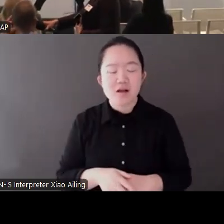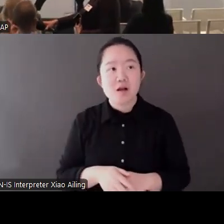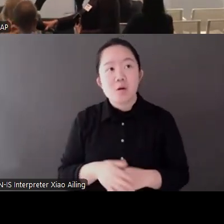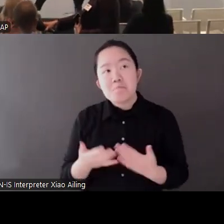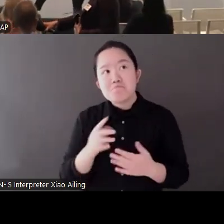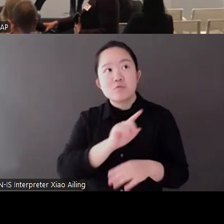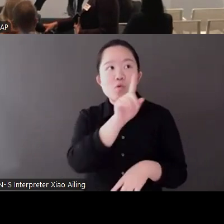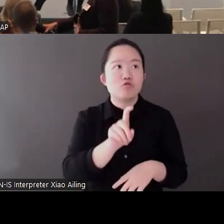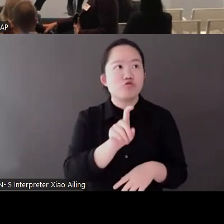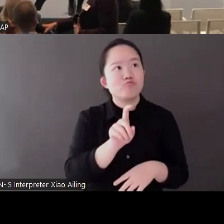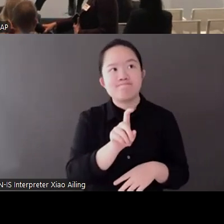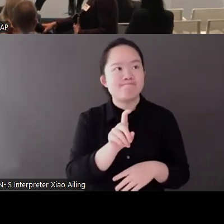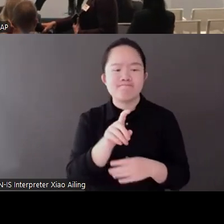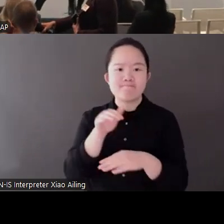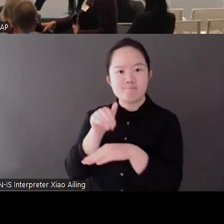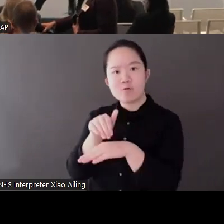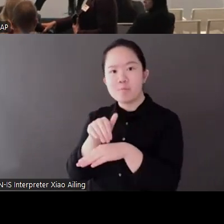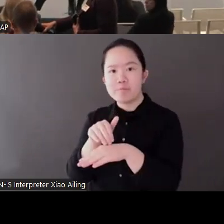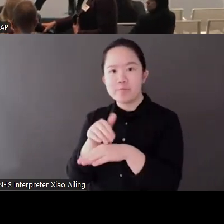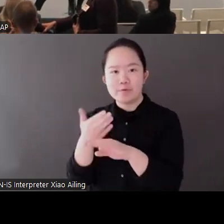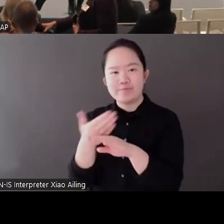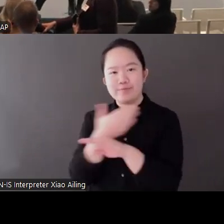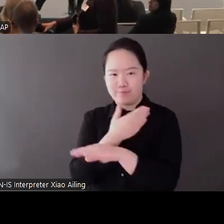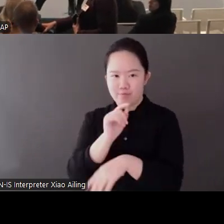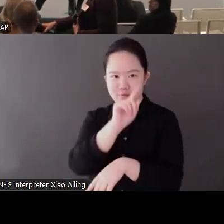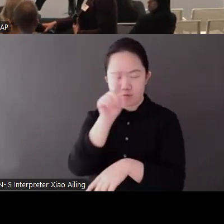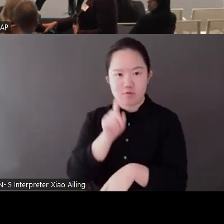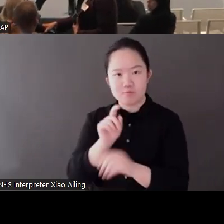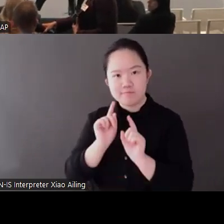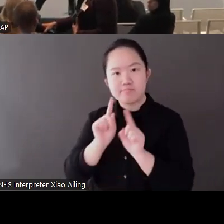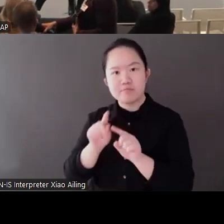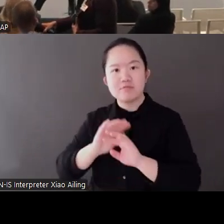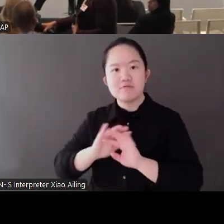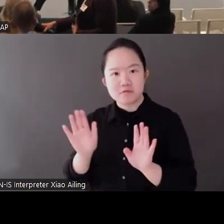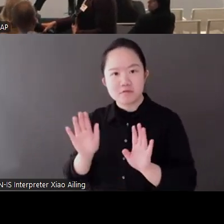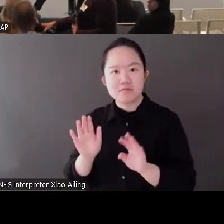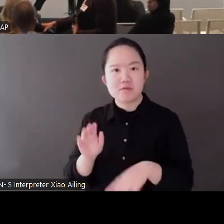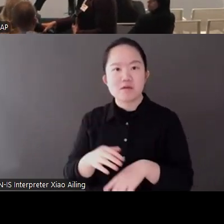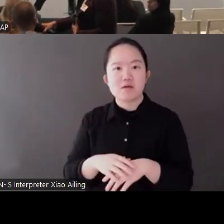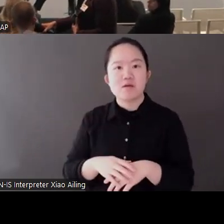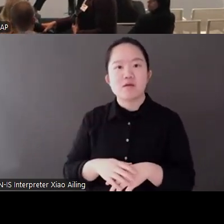I was in a situation where I was the only accessibility